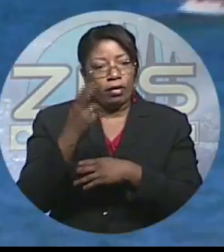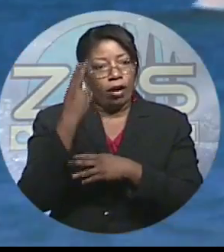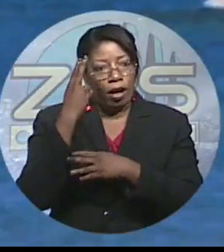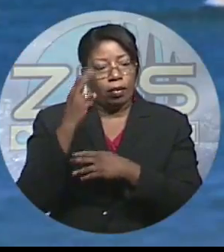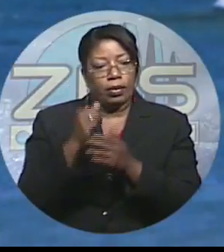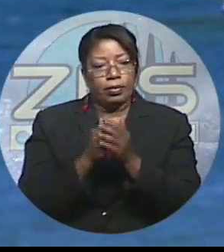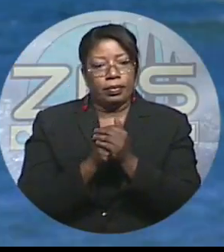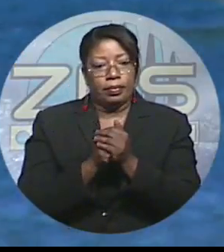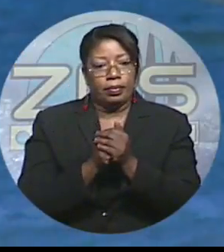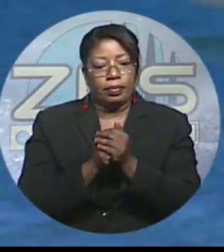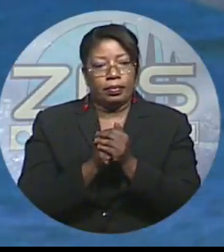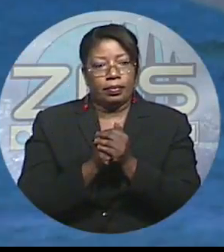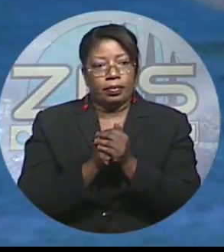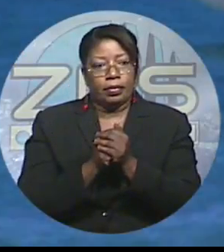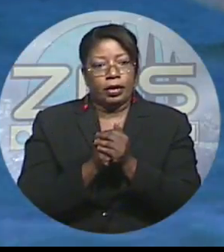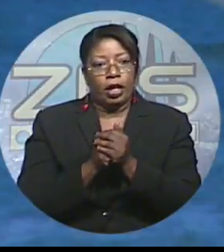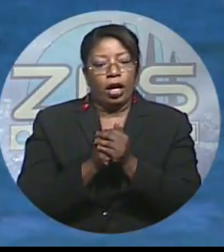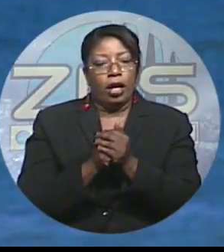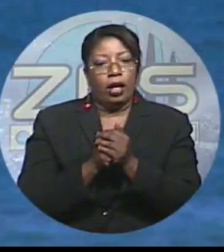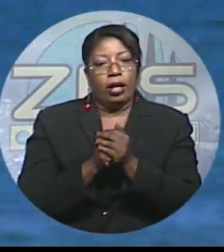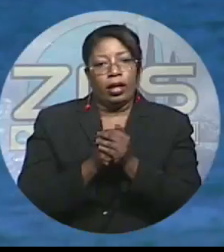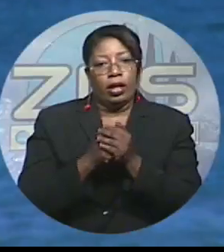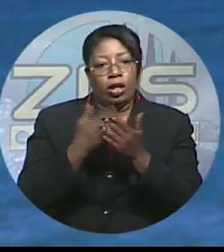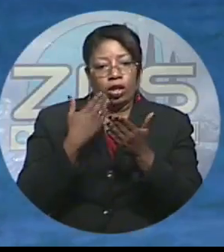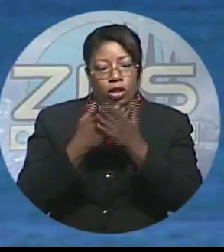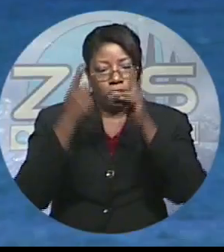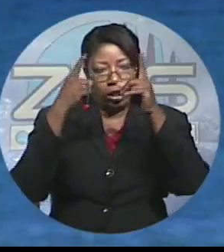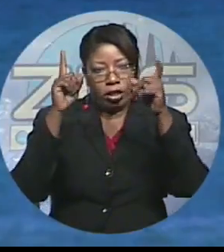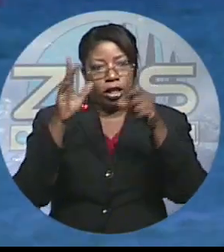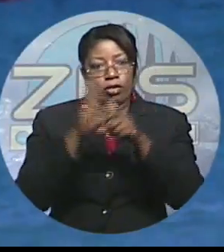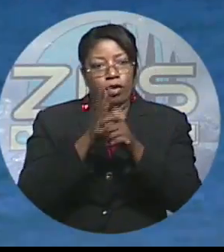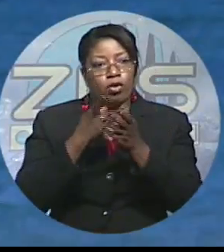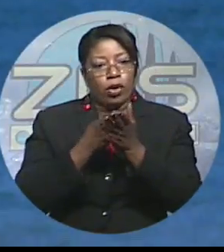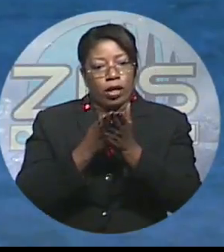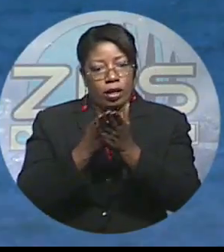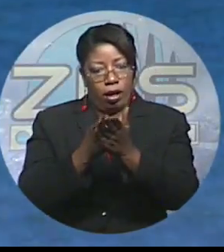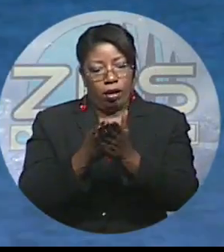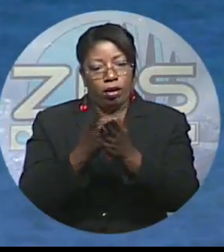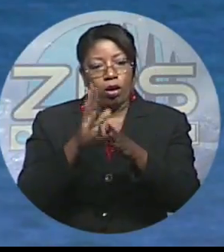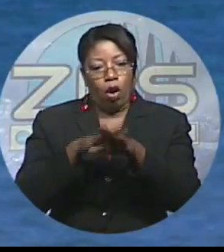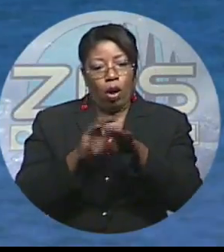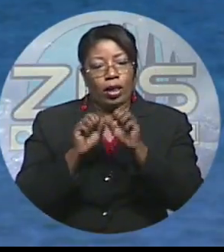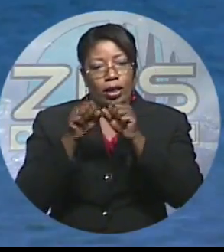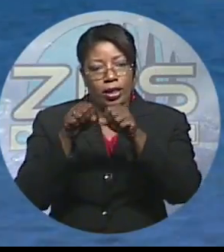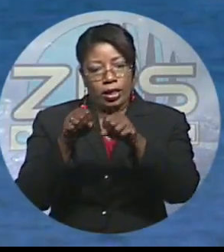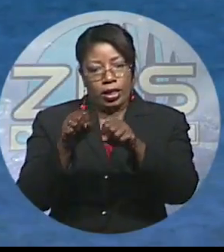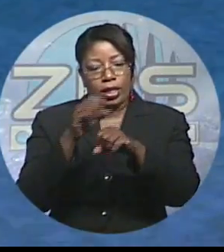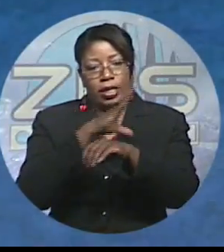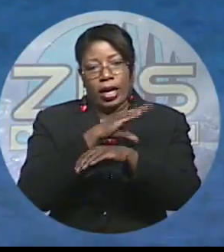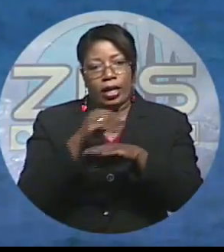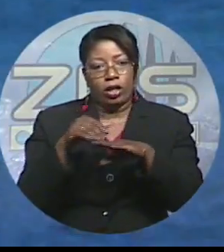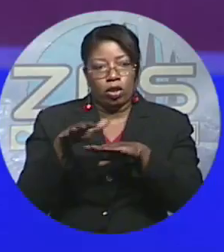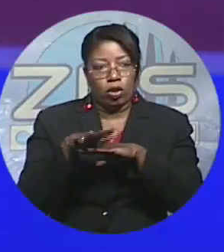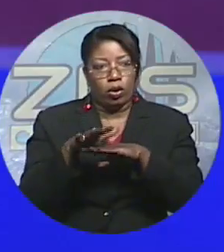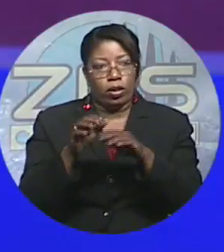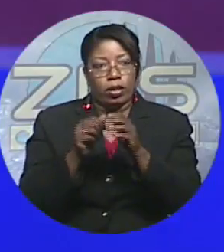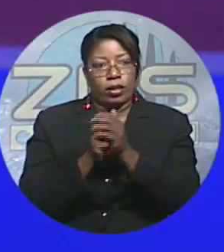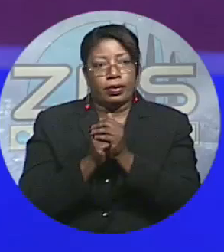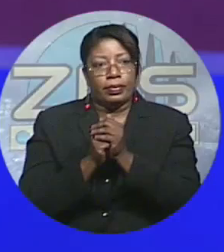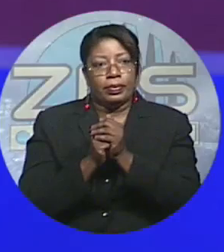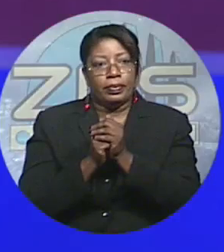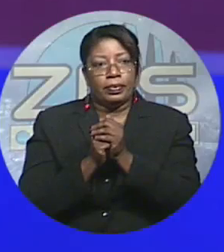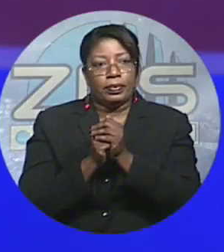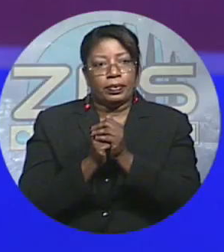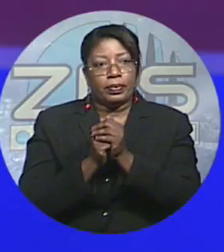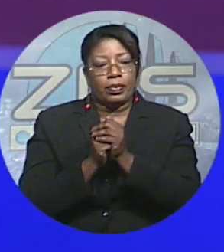pushing. A very successful regatta in terms of the seas and on the shores. For ZNS Total Sports, I'm Charles Fisher.